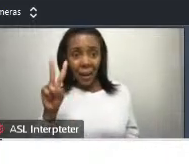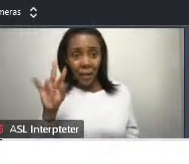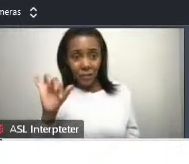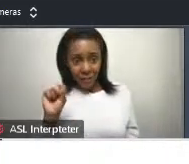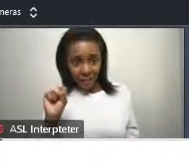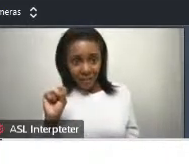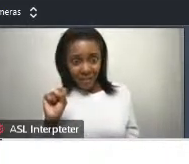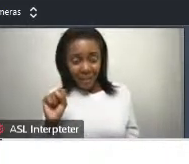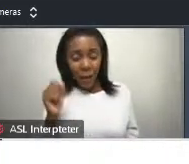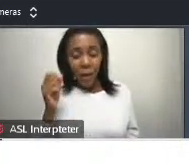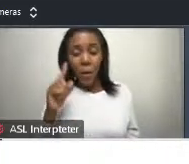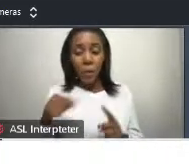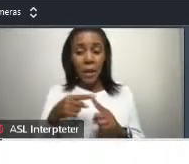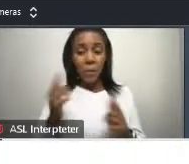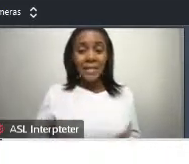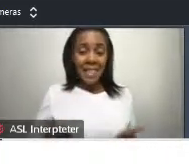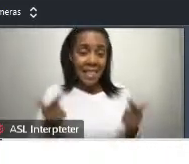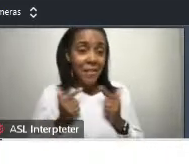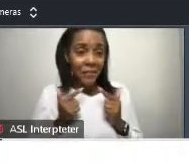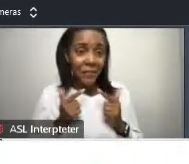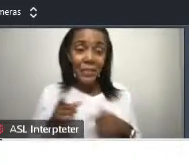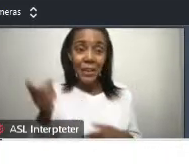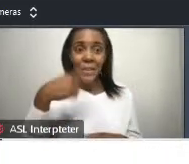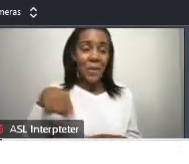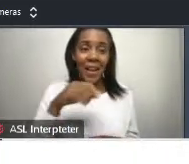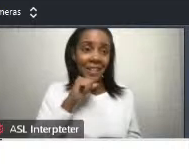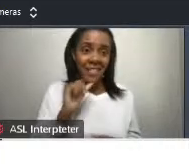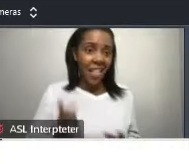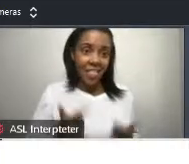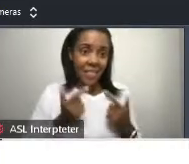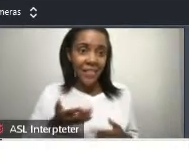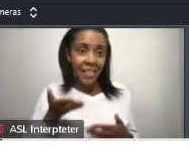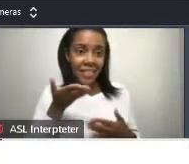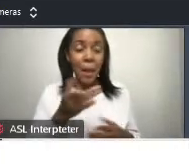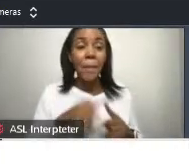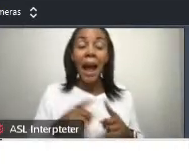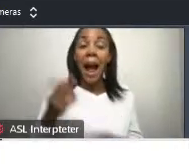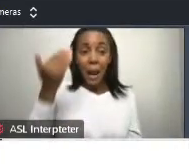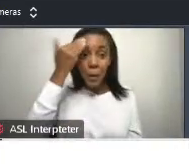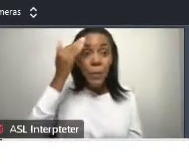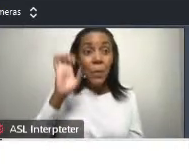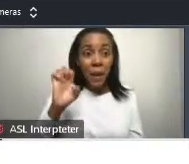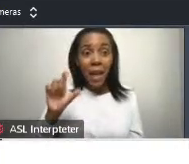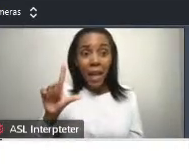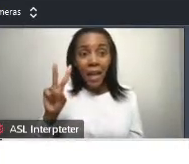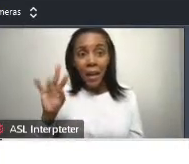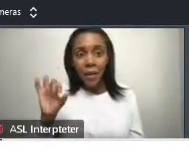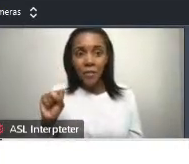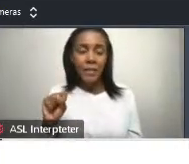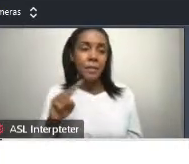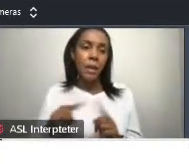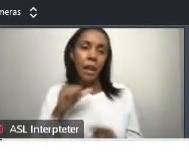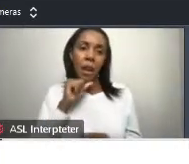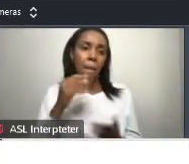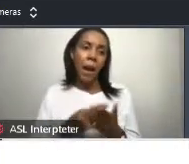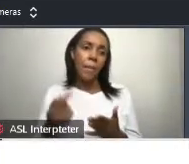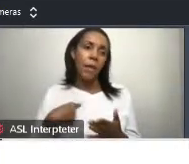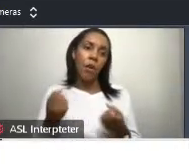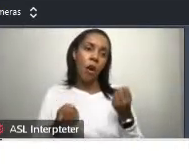he was here. Y'all wouldn't even thought about it, but I knew him personally. He just didn't buy me a car.